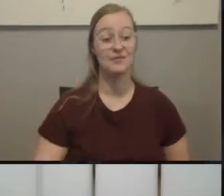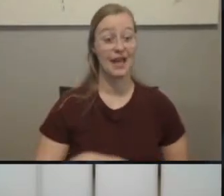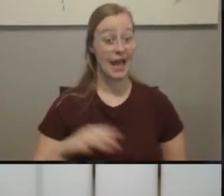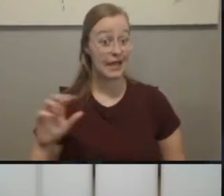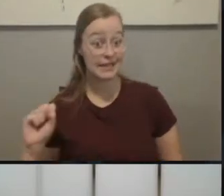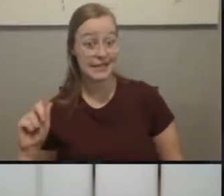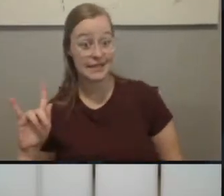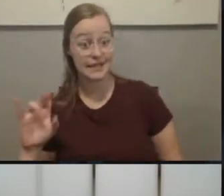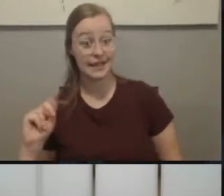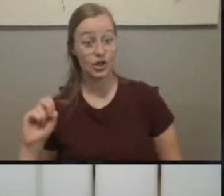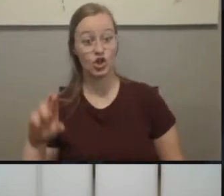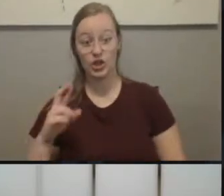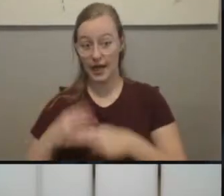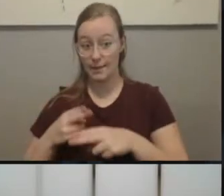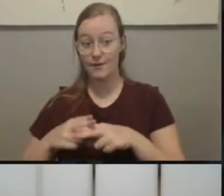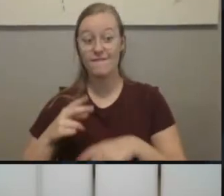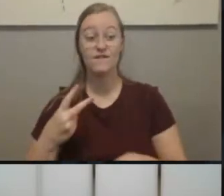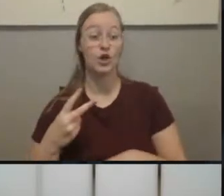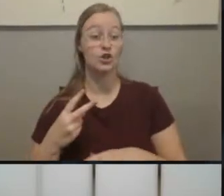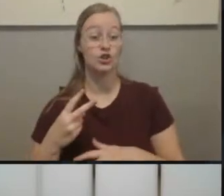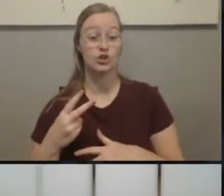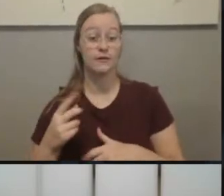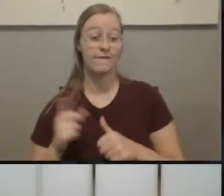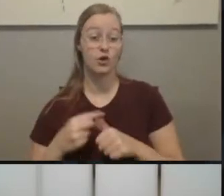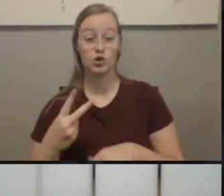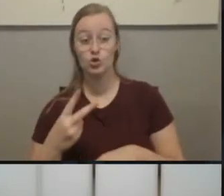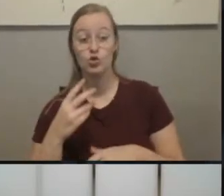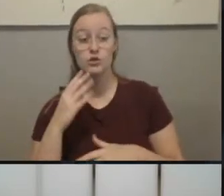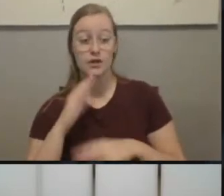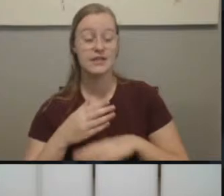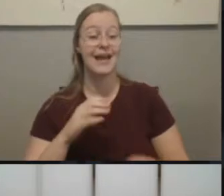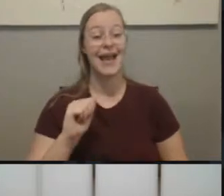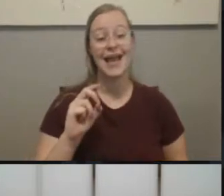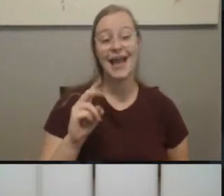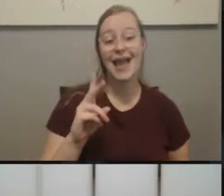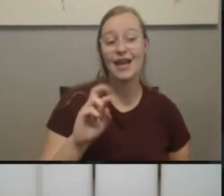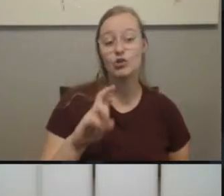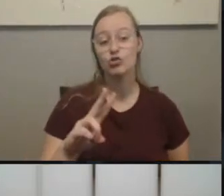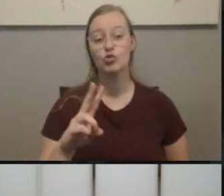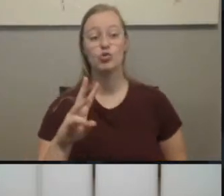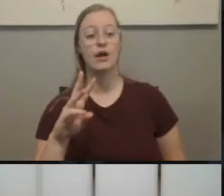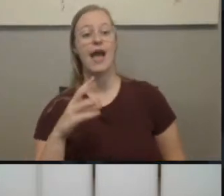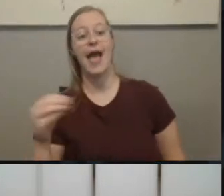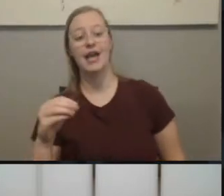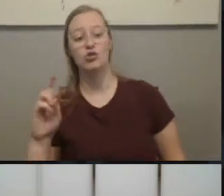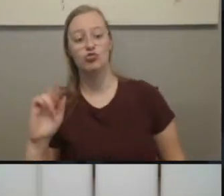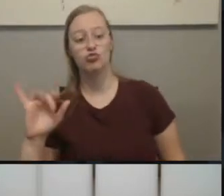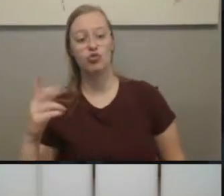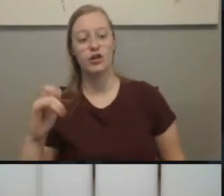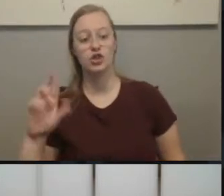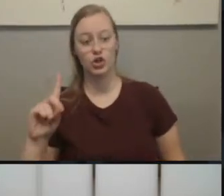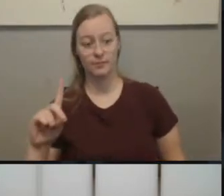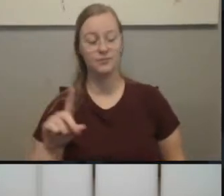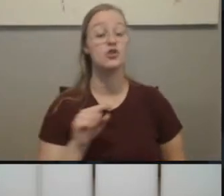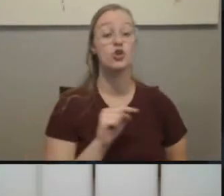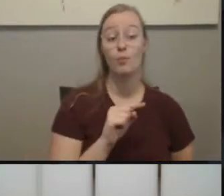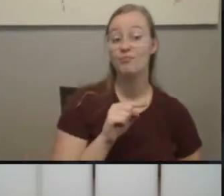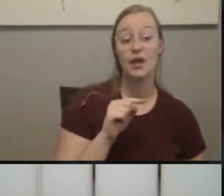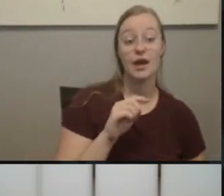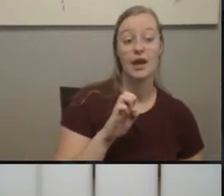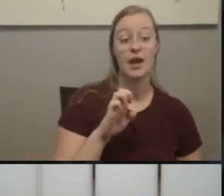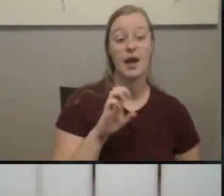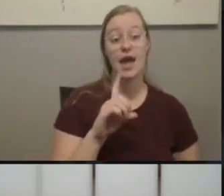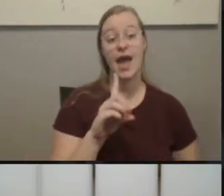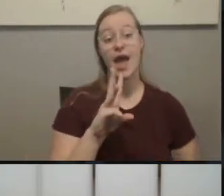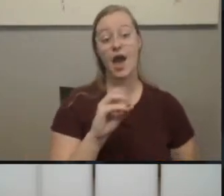first 2 sons, Andrew and Richard, generation after generation. Edward Lloyd IV dispatched